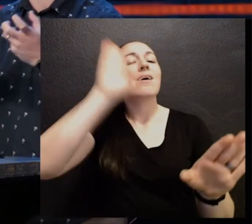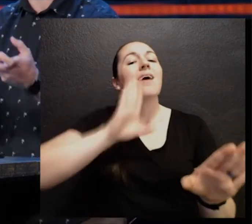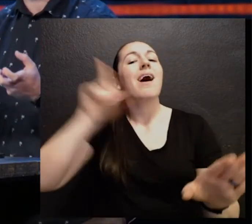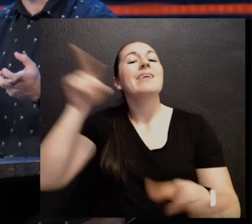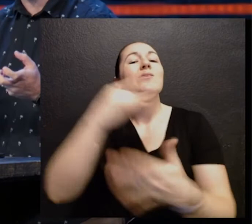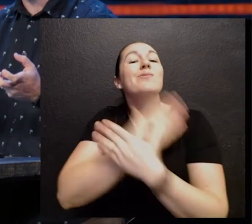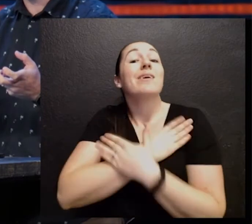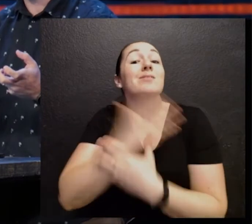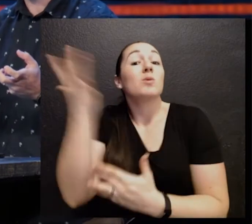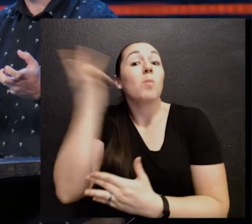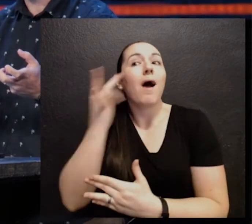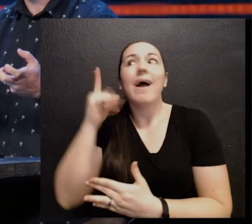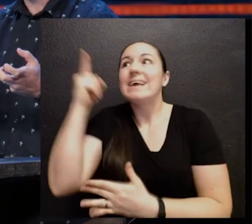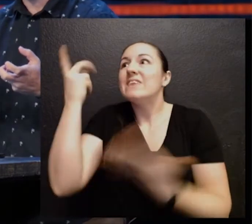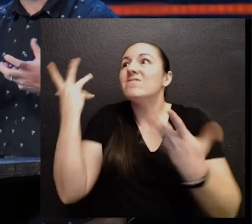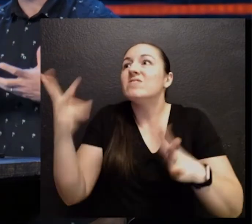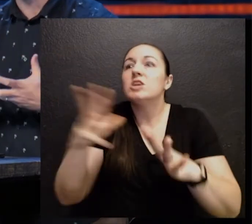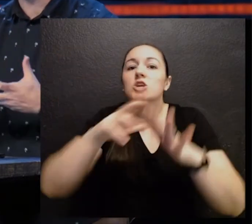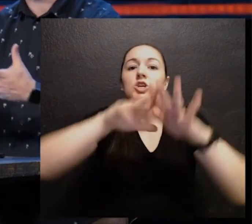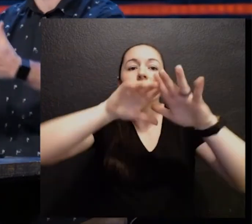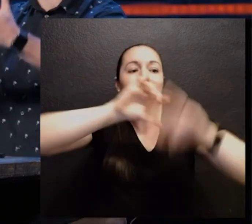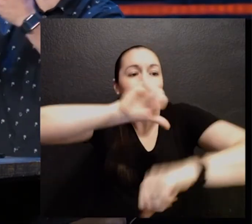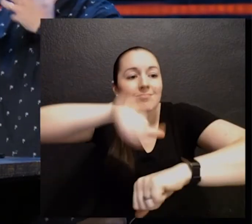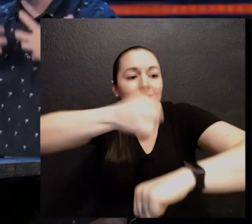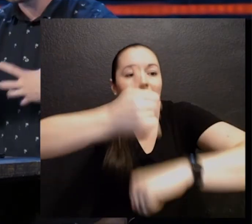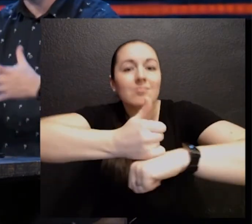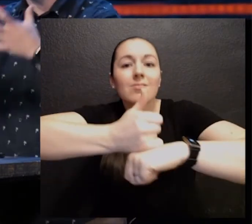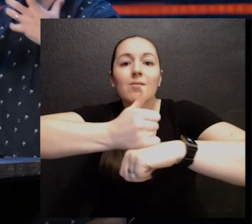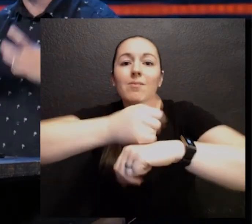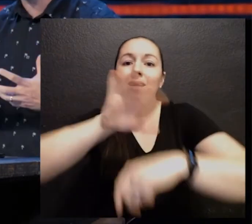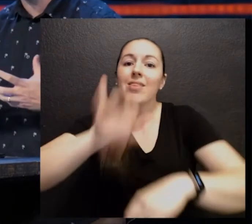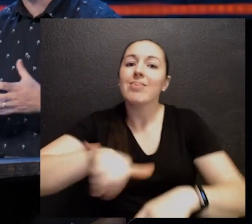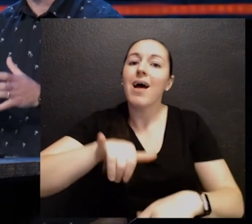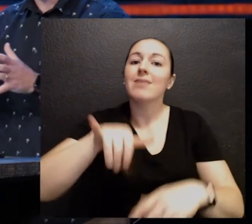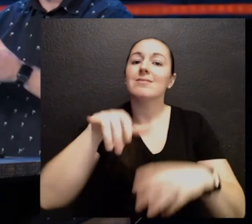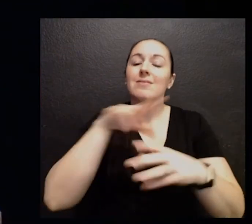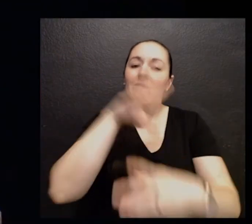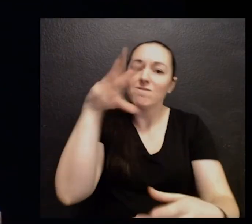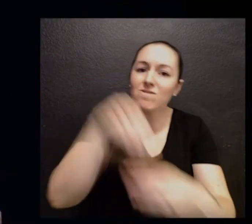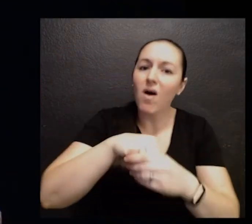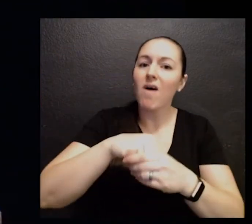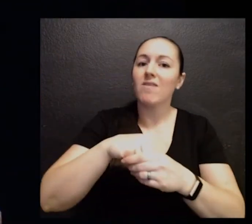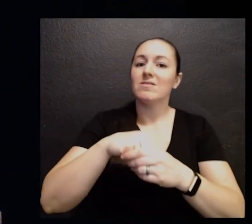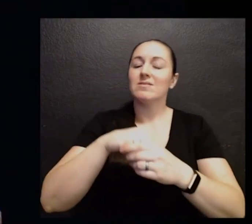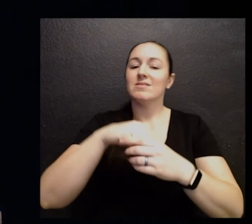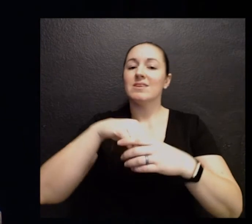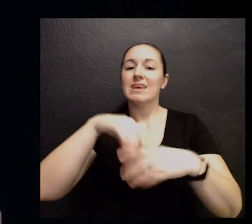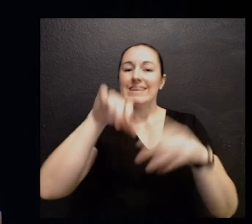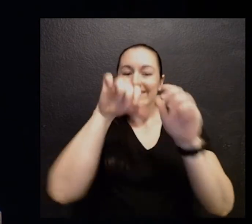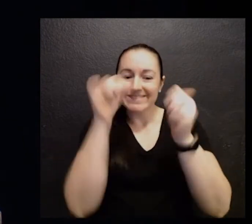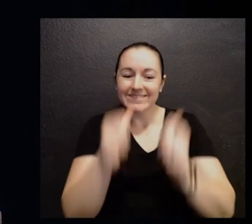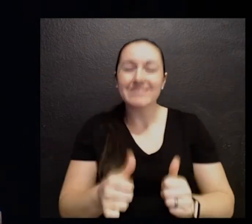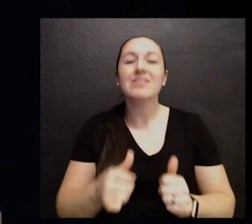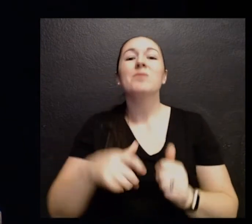of creation. It was part of the rhythm of creation. And man and woman were created on the sixth day. And